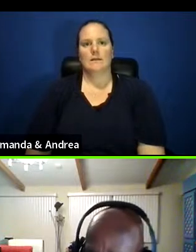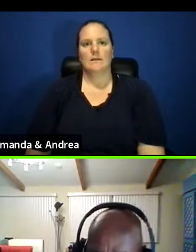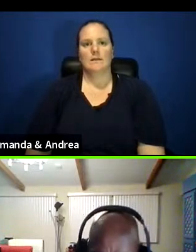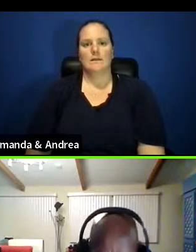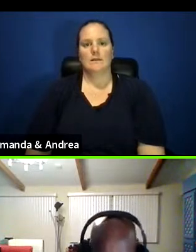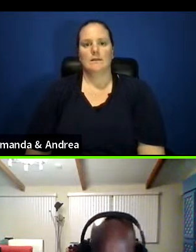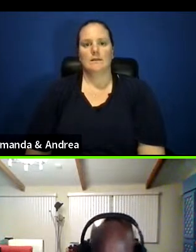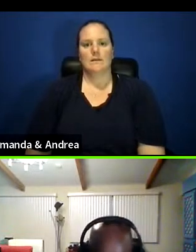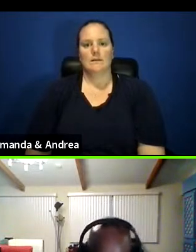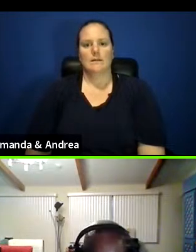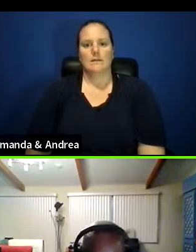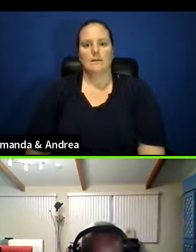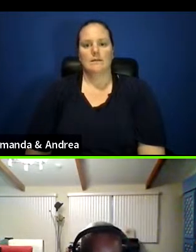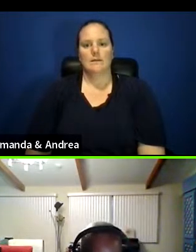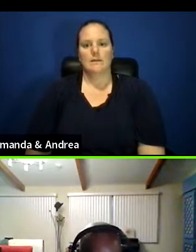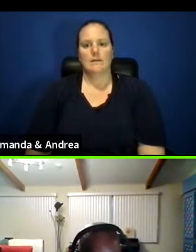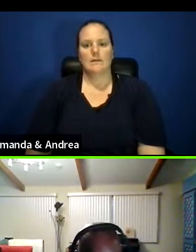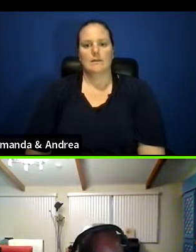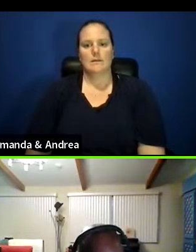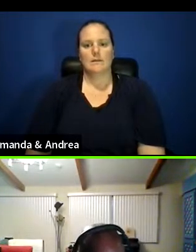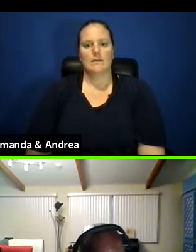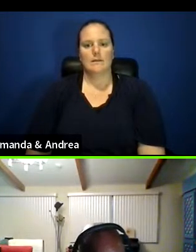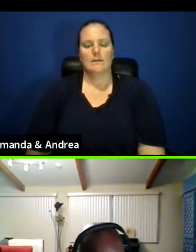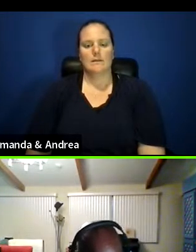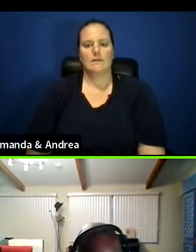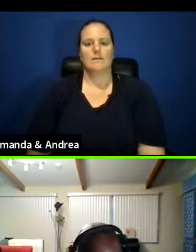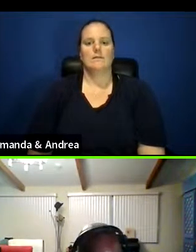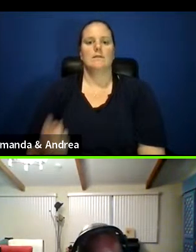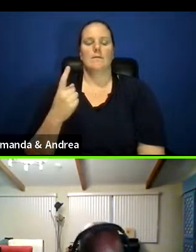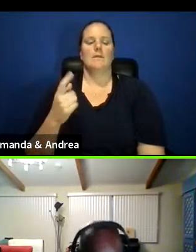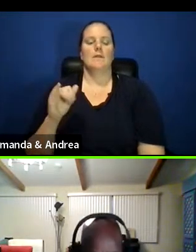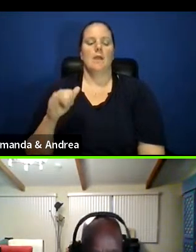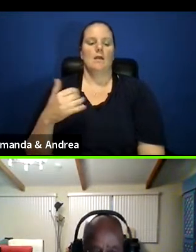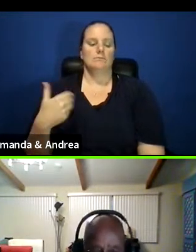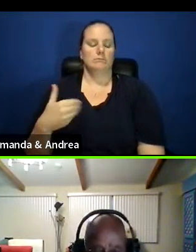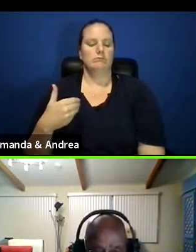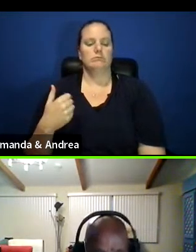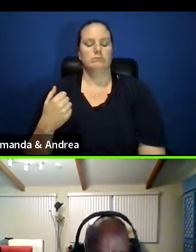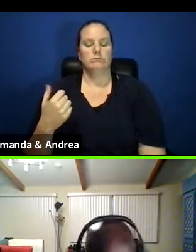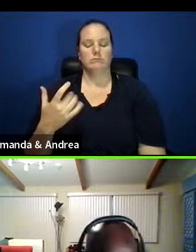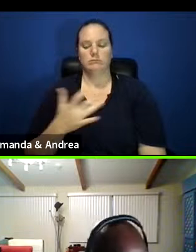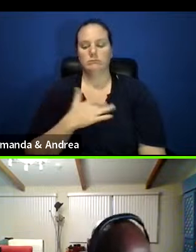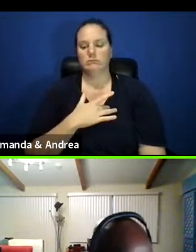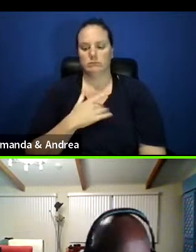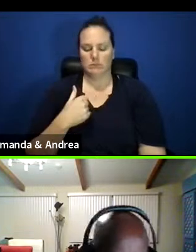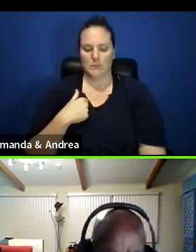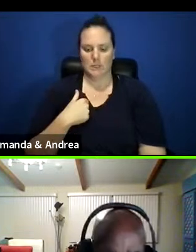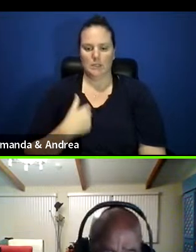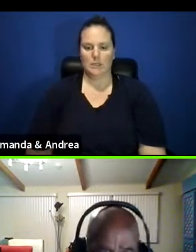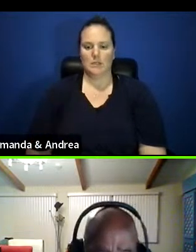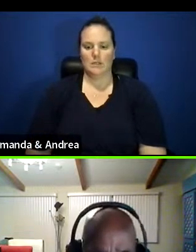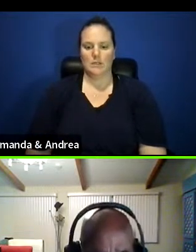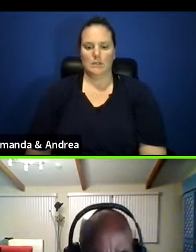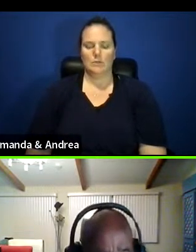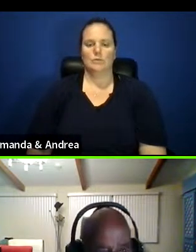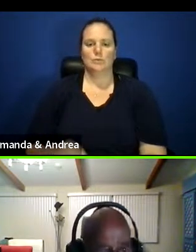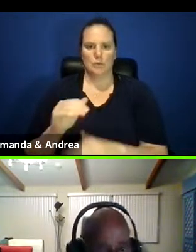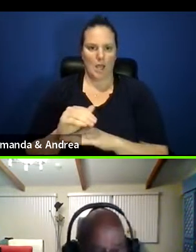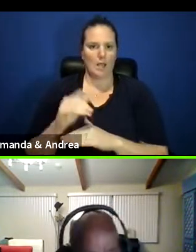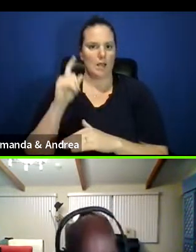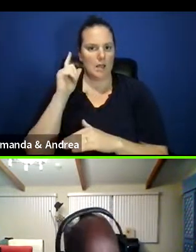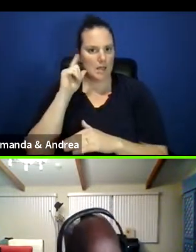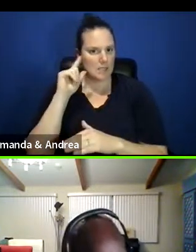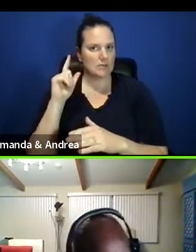something that just really struck in the right place for me tonight and listening